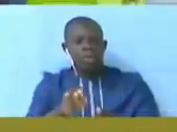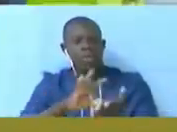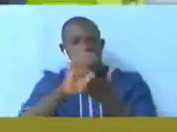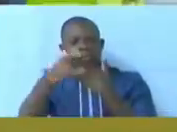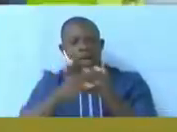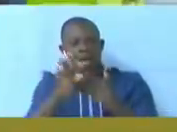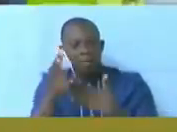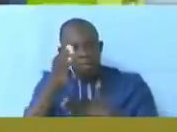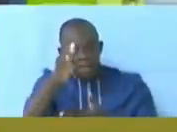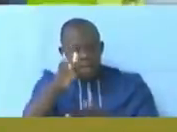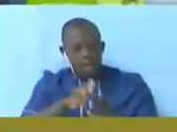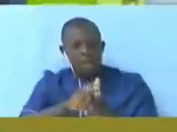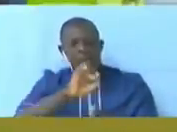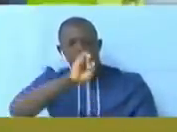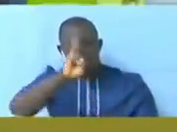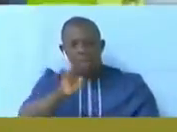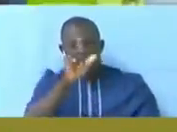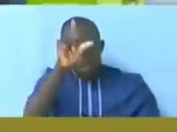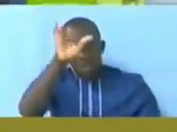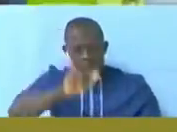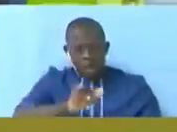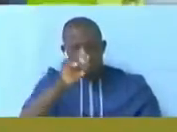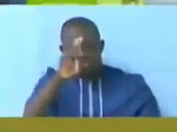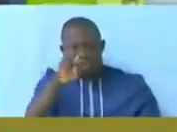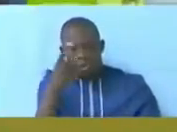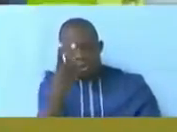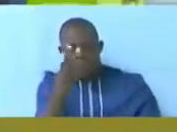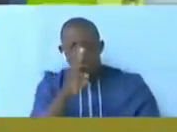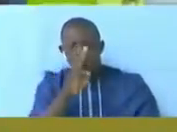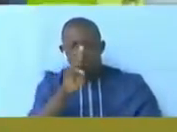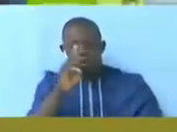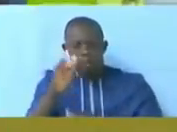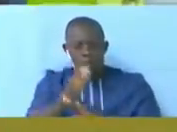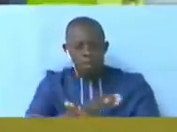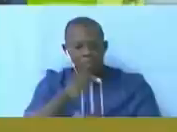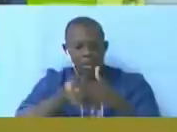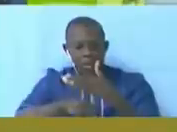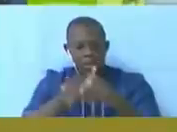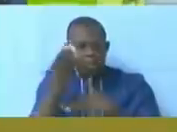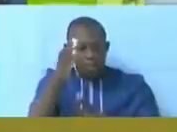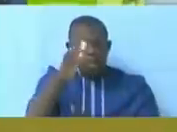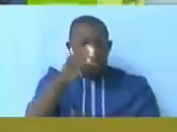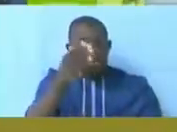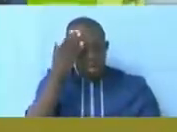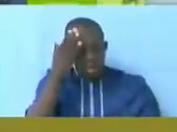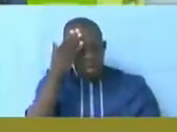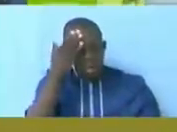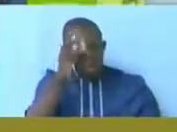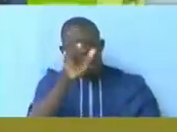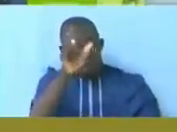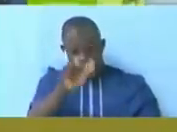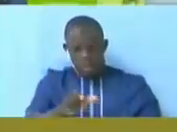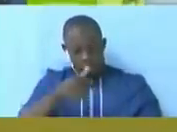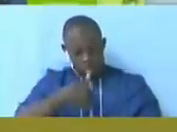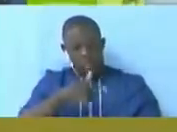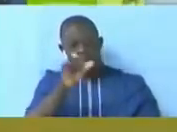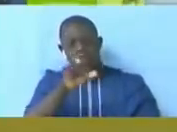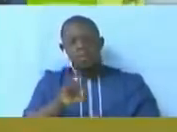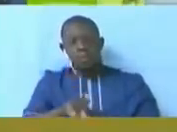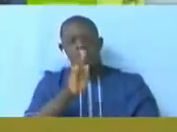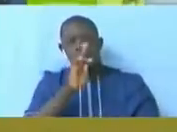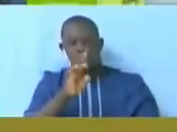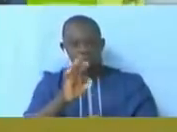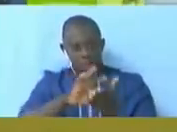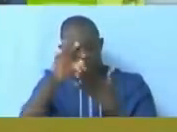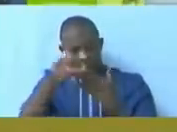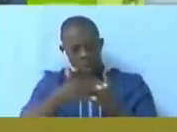Base, July 22nd, la umulu menu beje, inata longko utumole koe, yara yentele natu